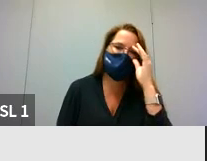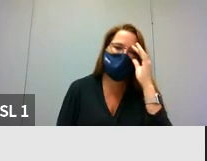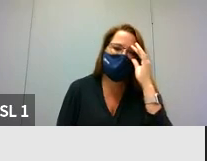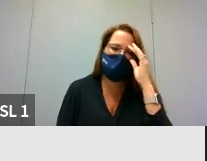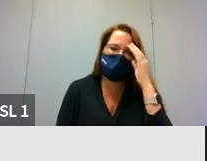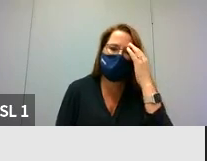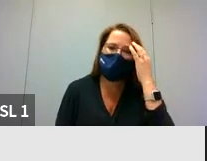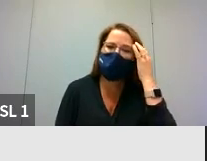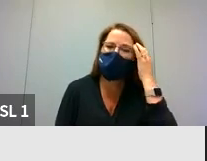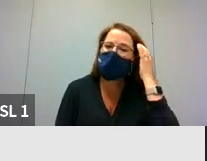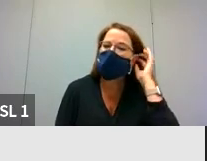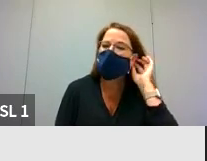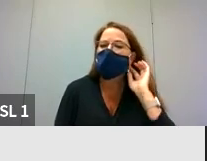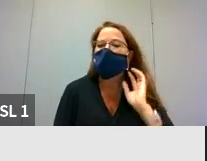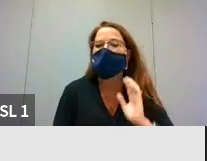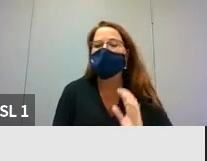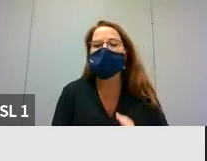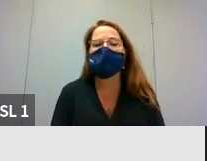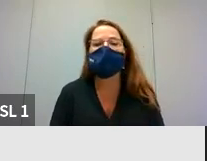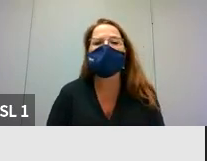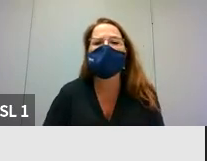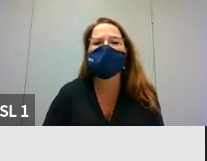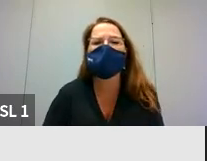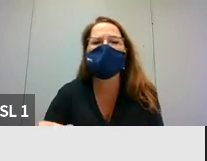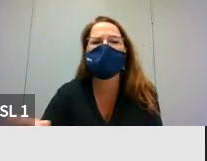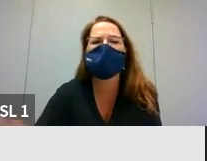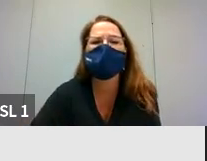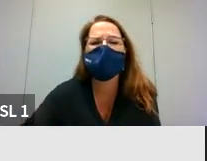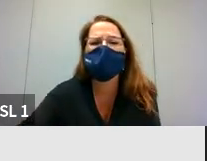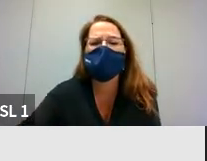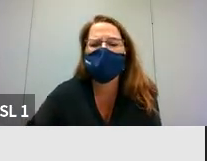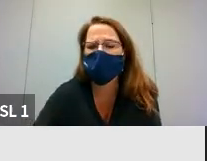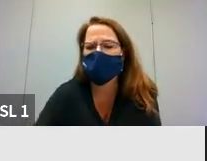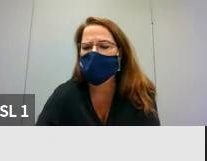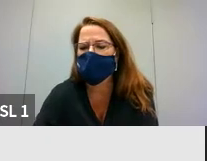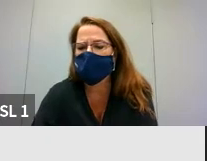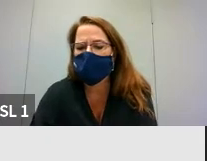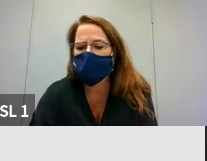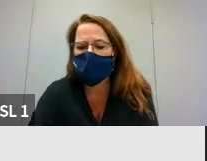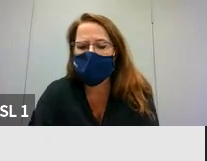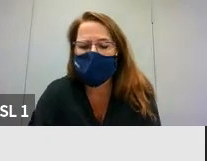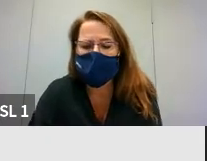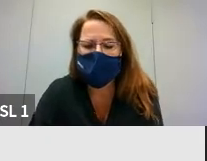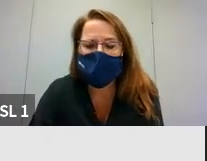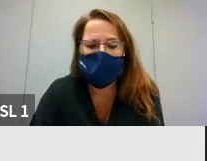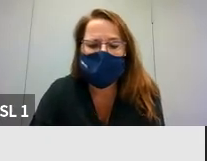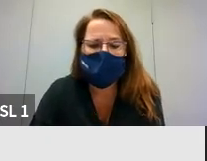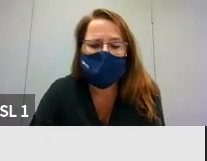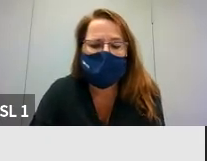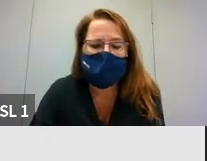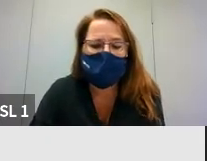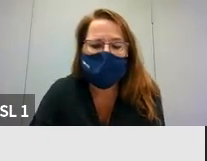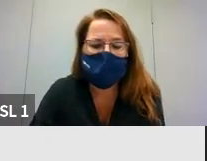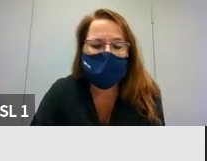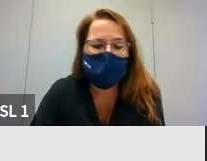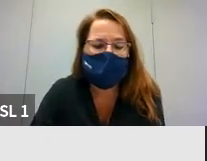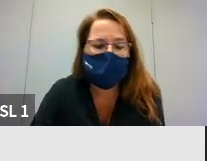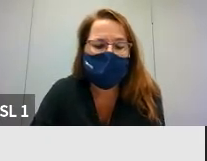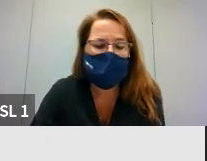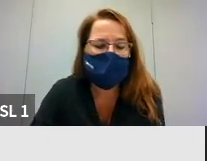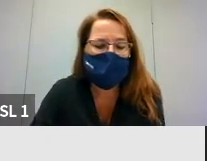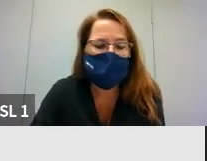We need to make the ASL computer from. No, this is gonna stay on spotlight on that one. They have the spotlight on